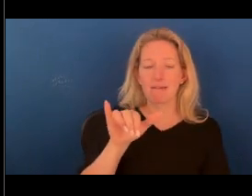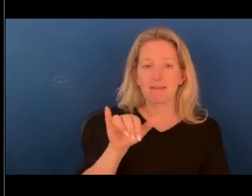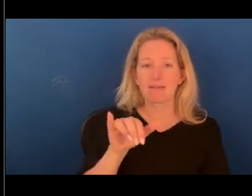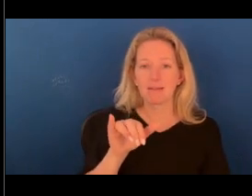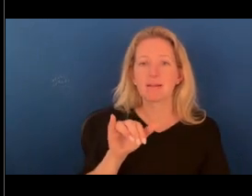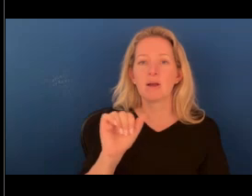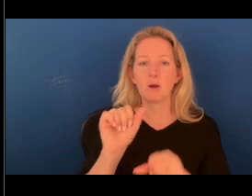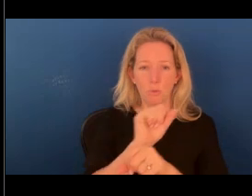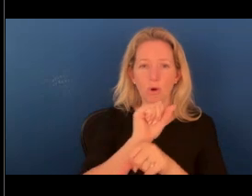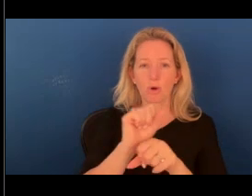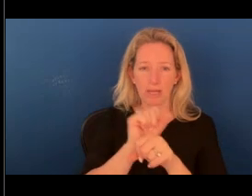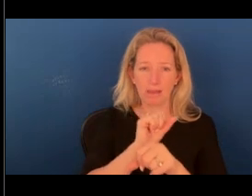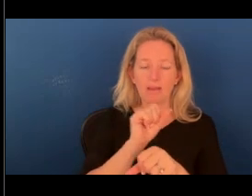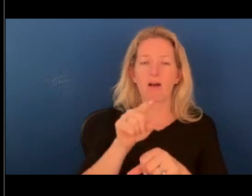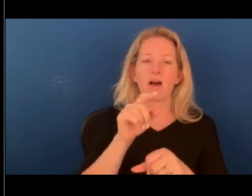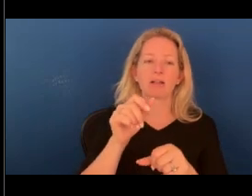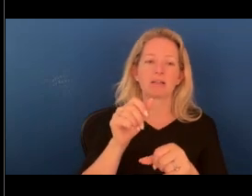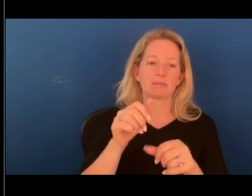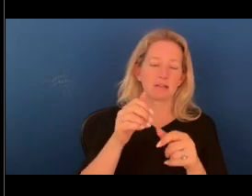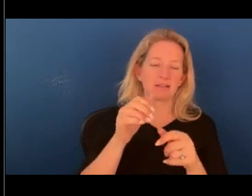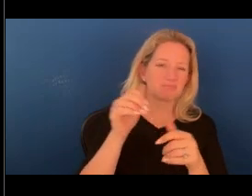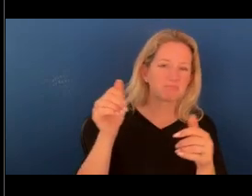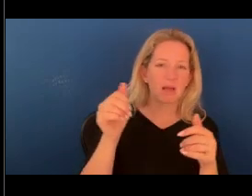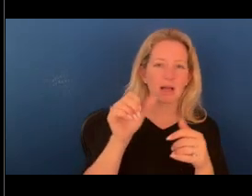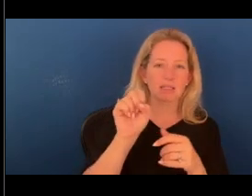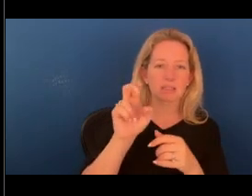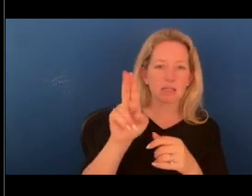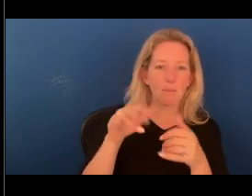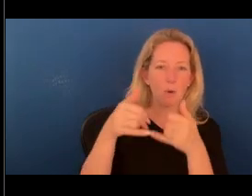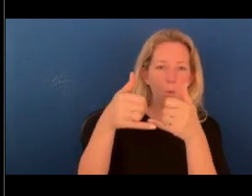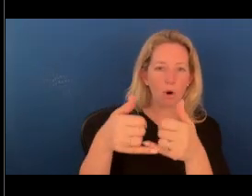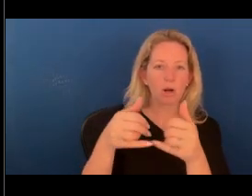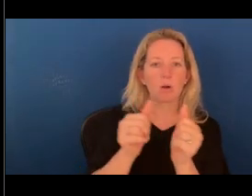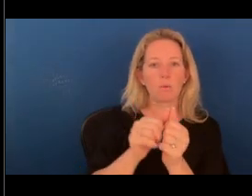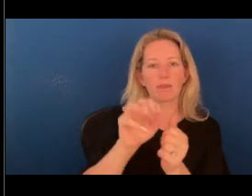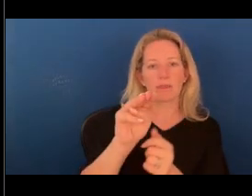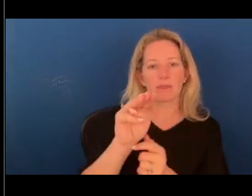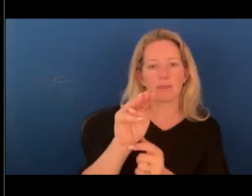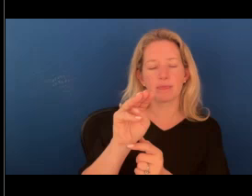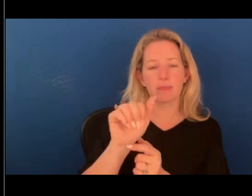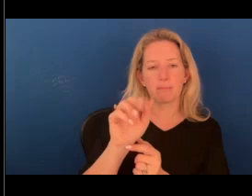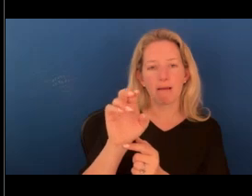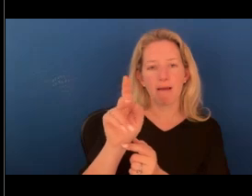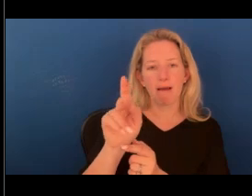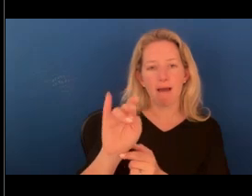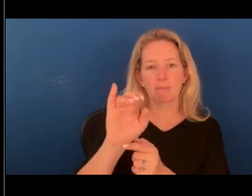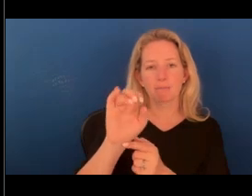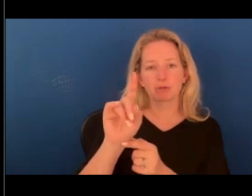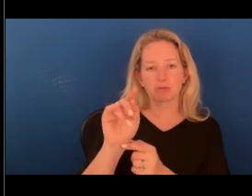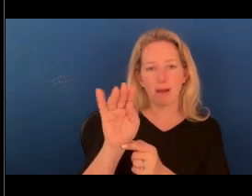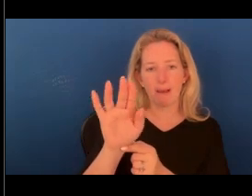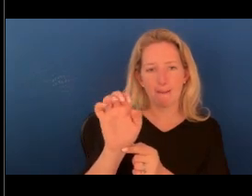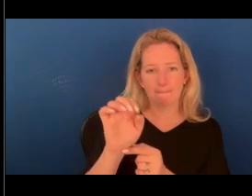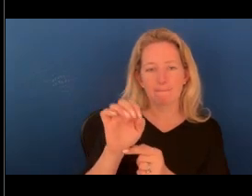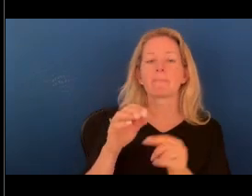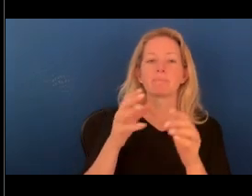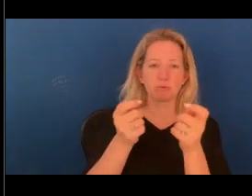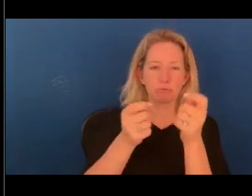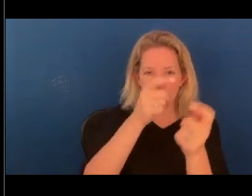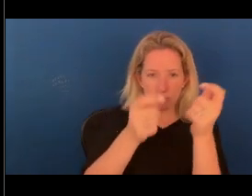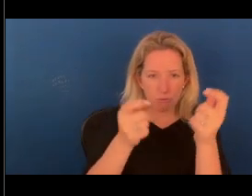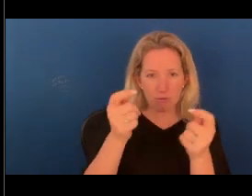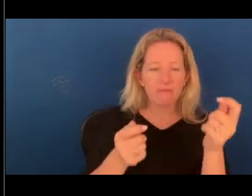is working on a sub-award or sub-project with the Makah tribe or in the Makah tribe area to remove a number of derelict